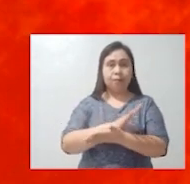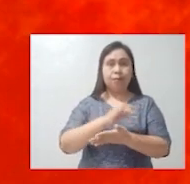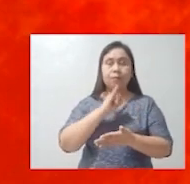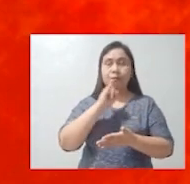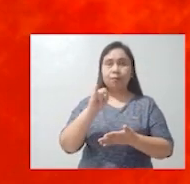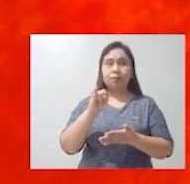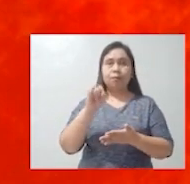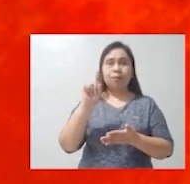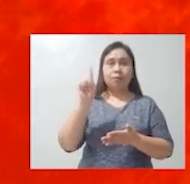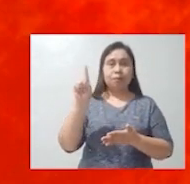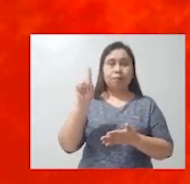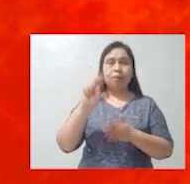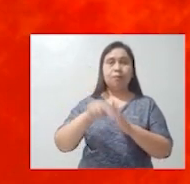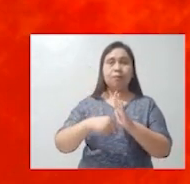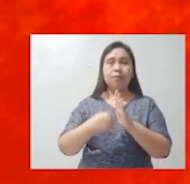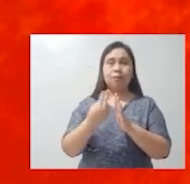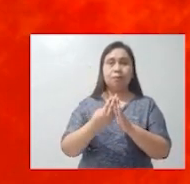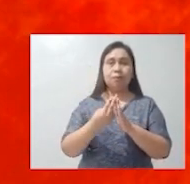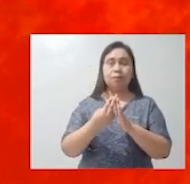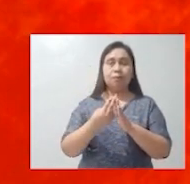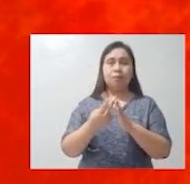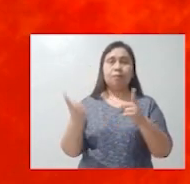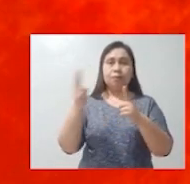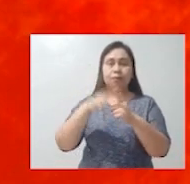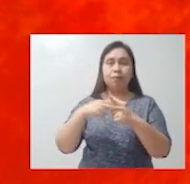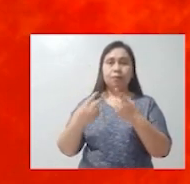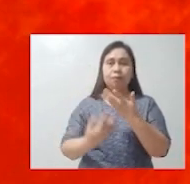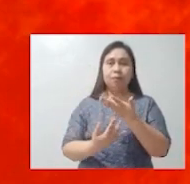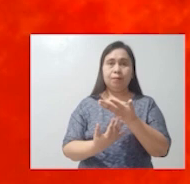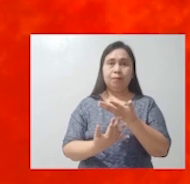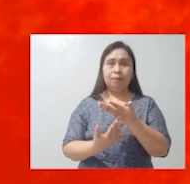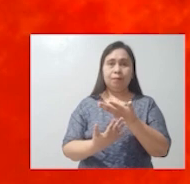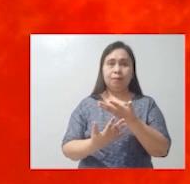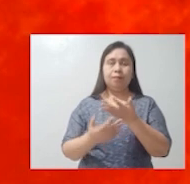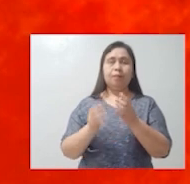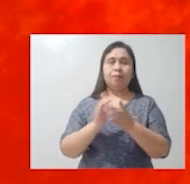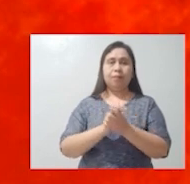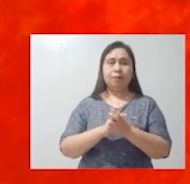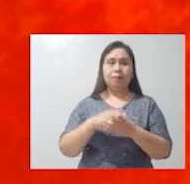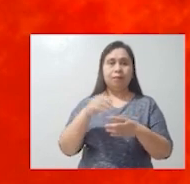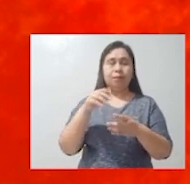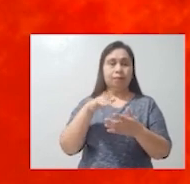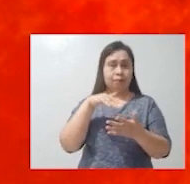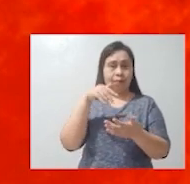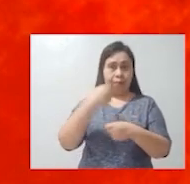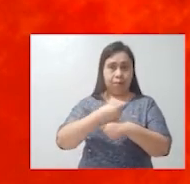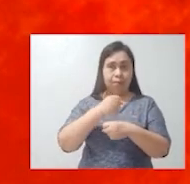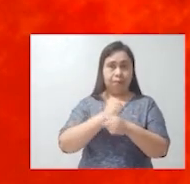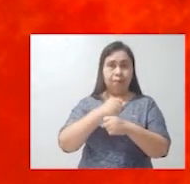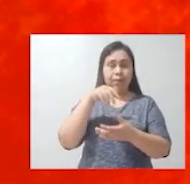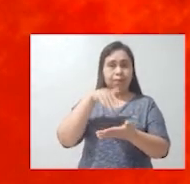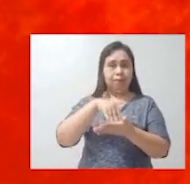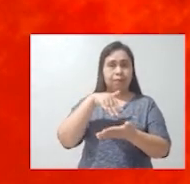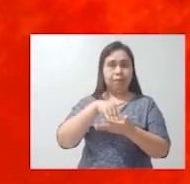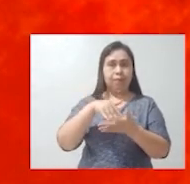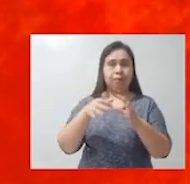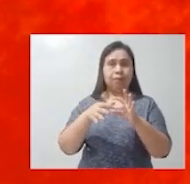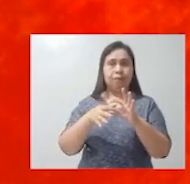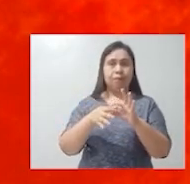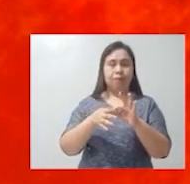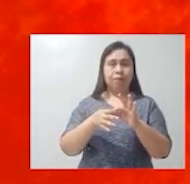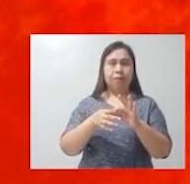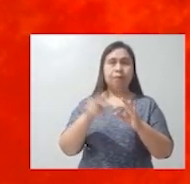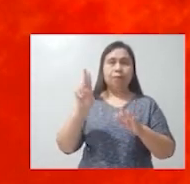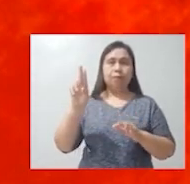as recommended by the Centers for Disease Control and Prevention in the United States. This protocol is used